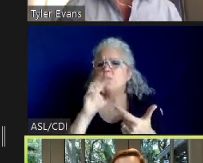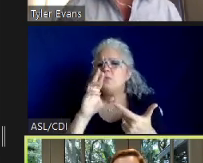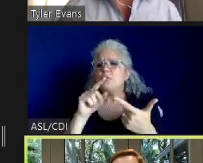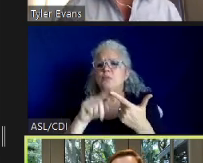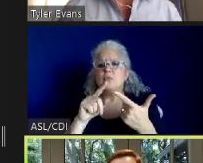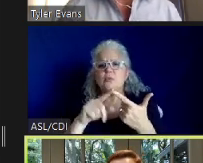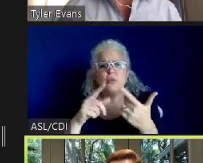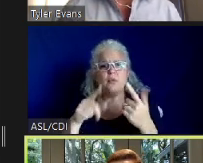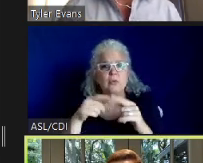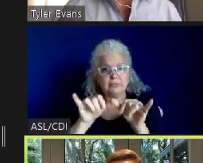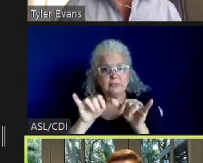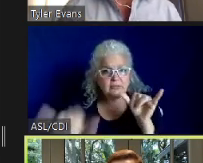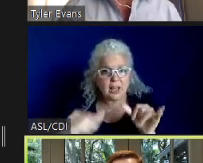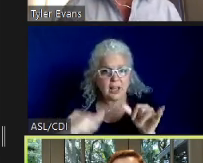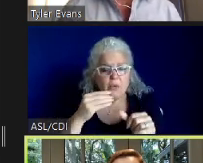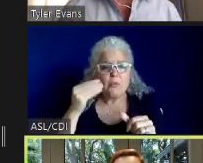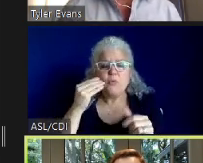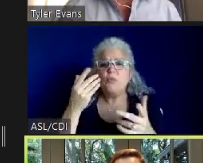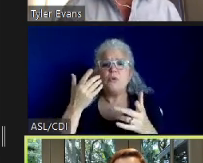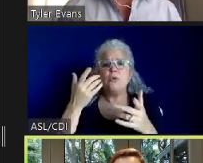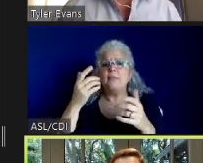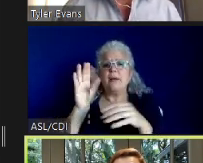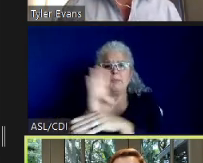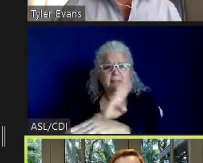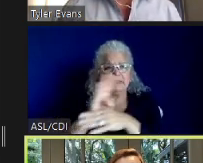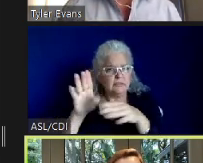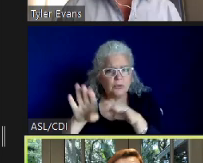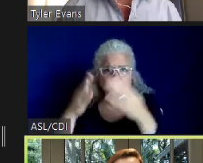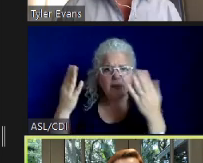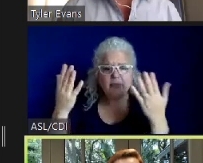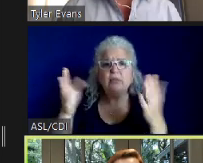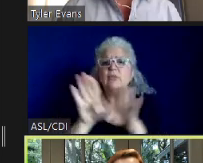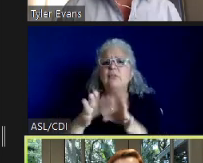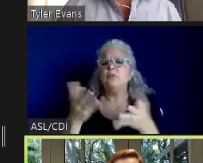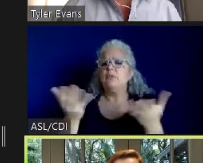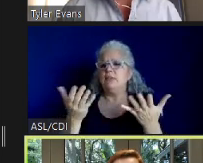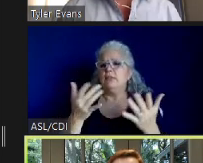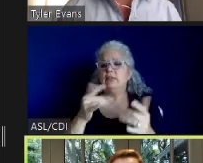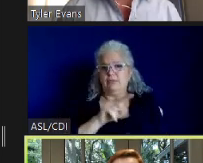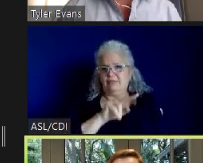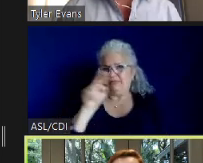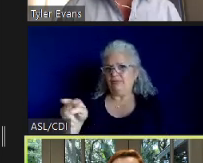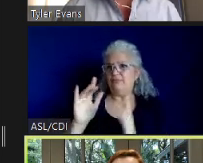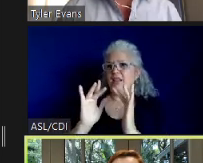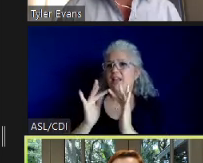more, you can subscribe by going online to